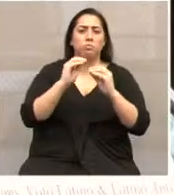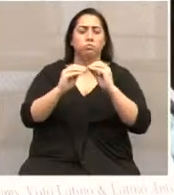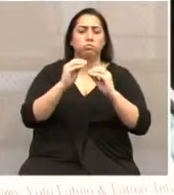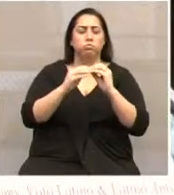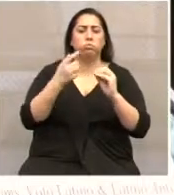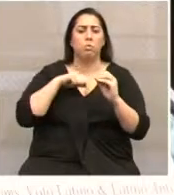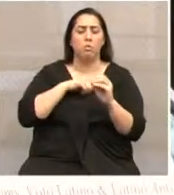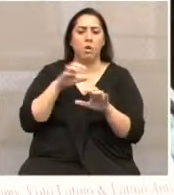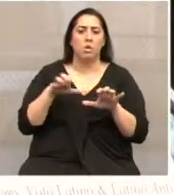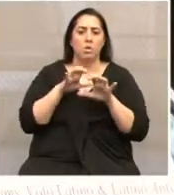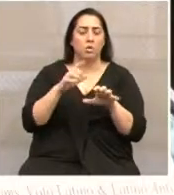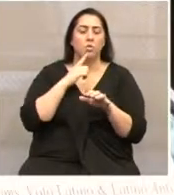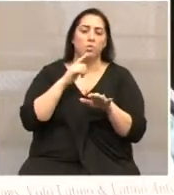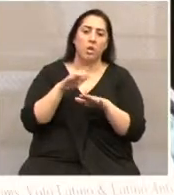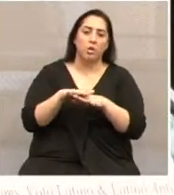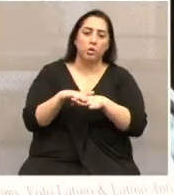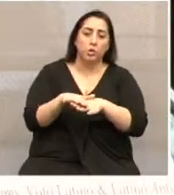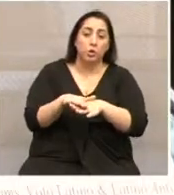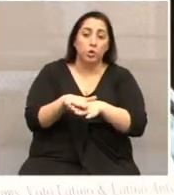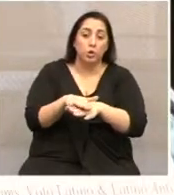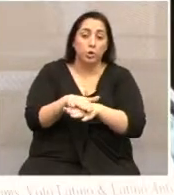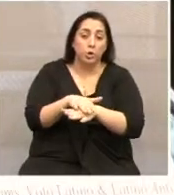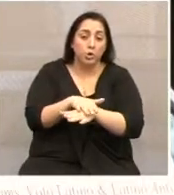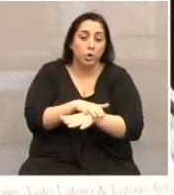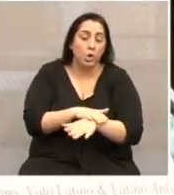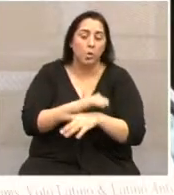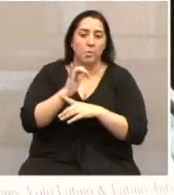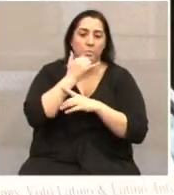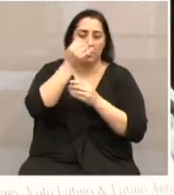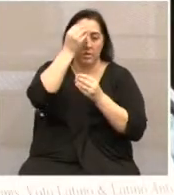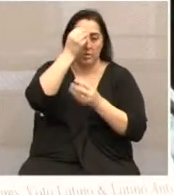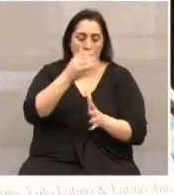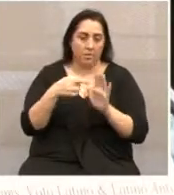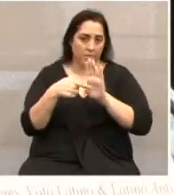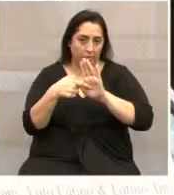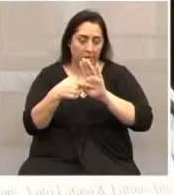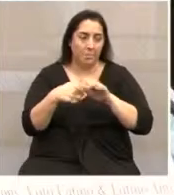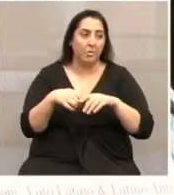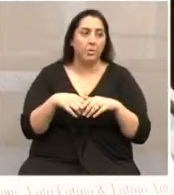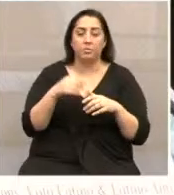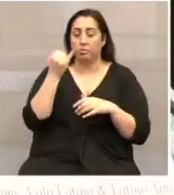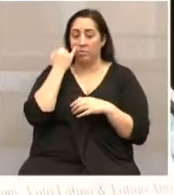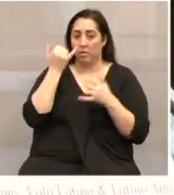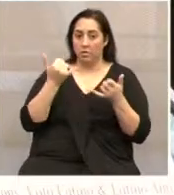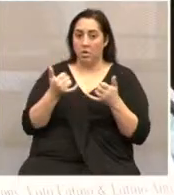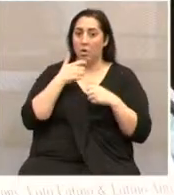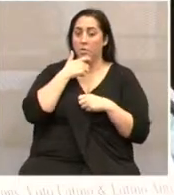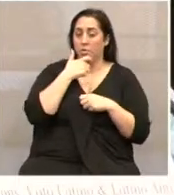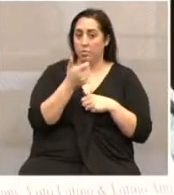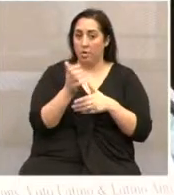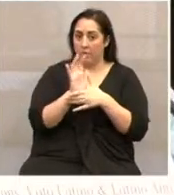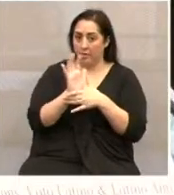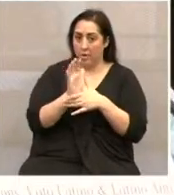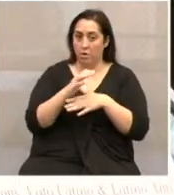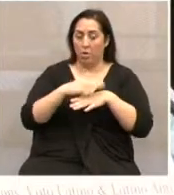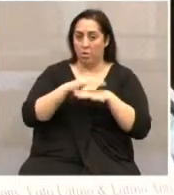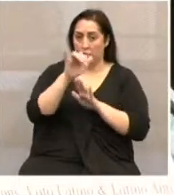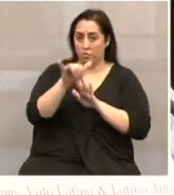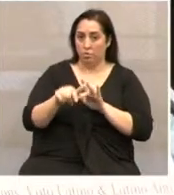speak, slow down the spiral of disinformation. For instance, right now, if I were to go watch a video on